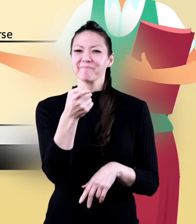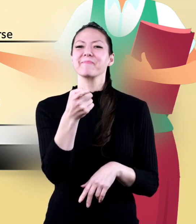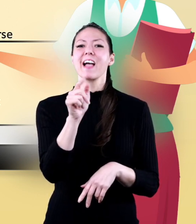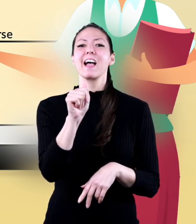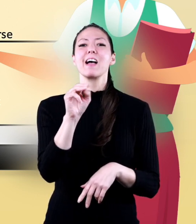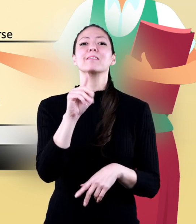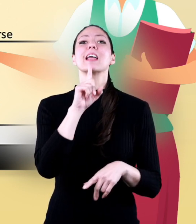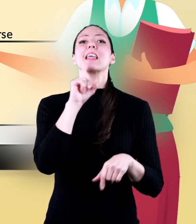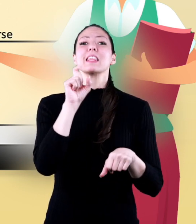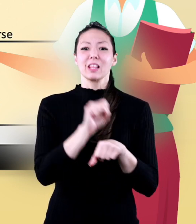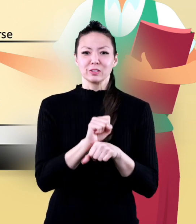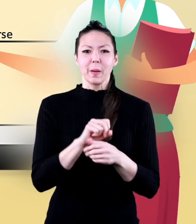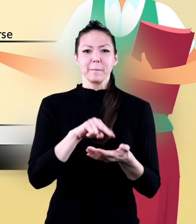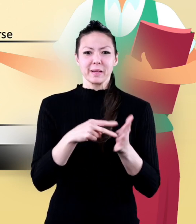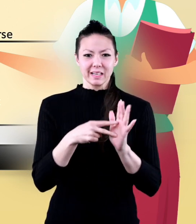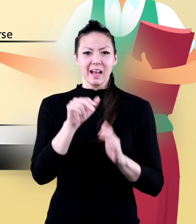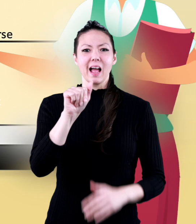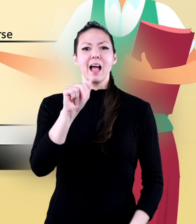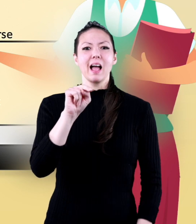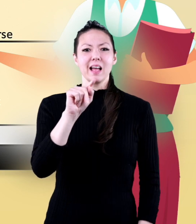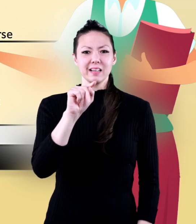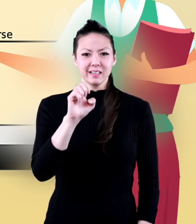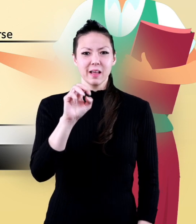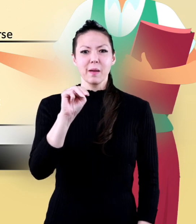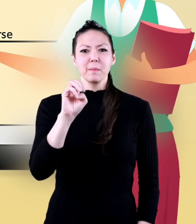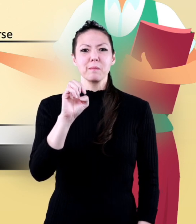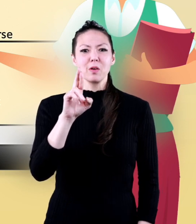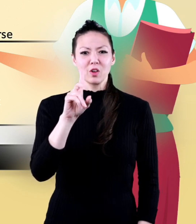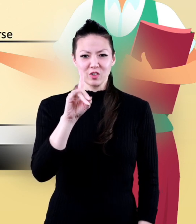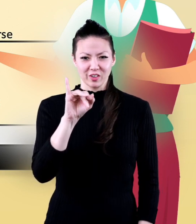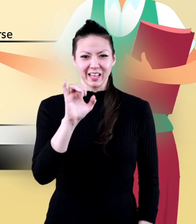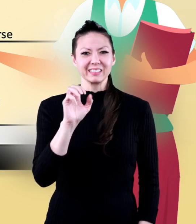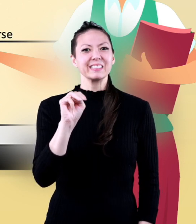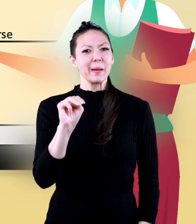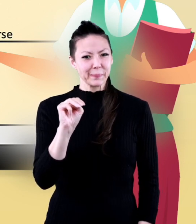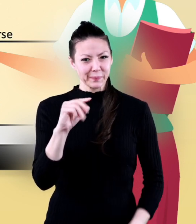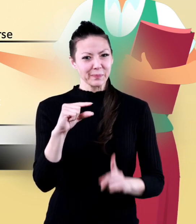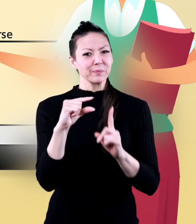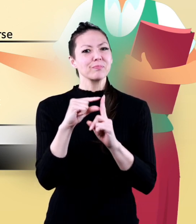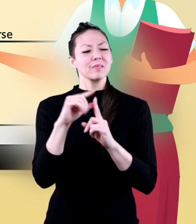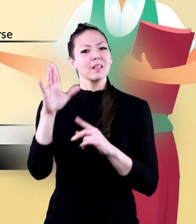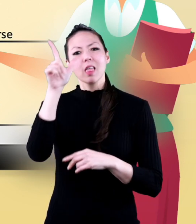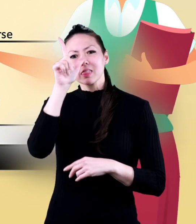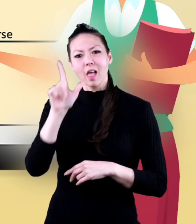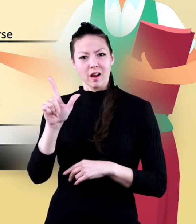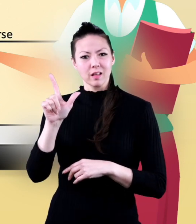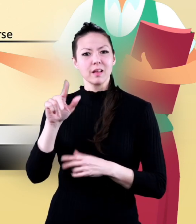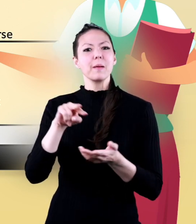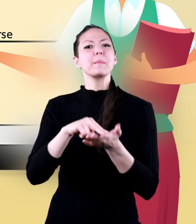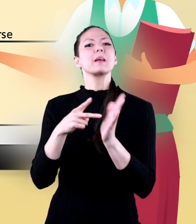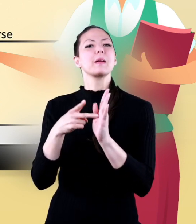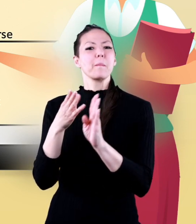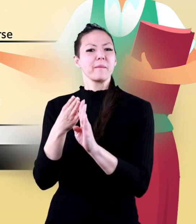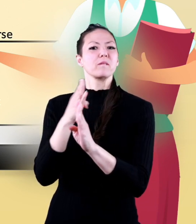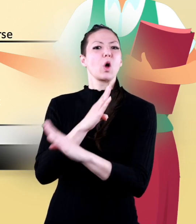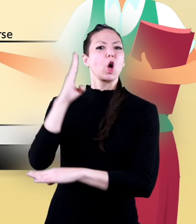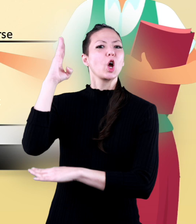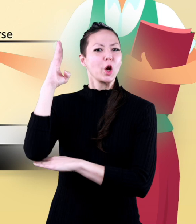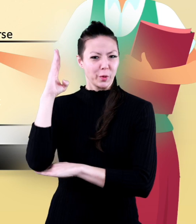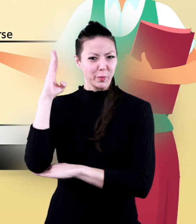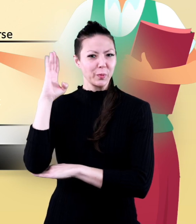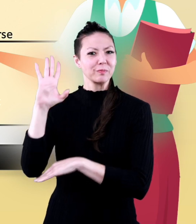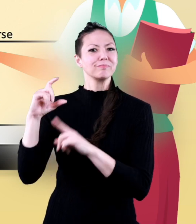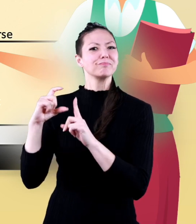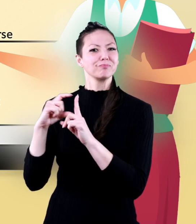is. AM literally means ante meridiem, which is Latin for